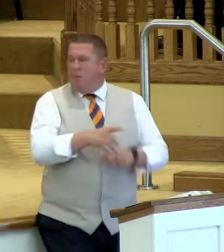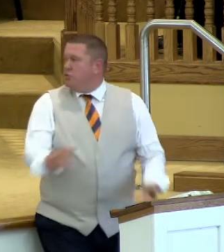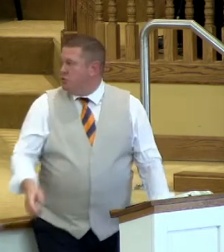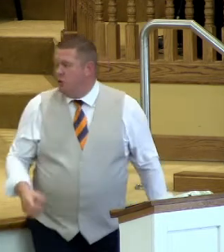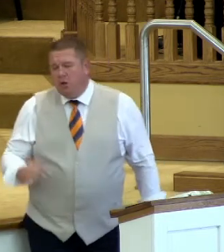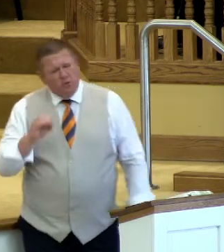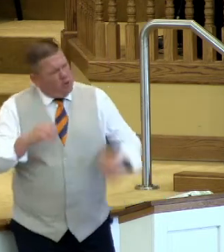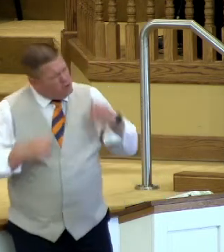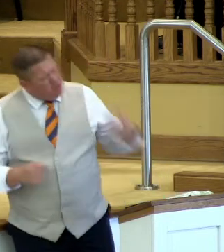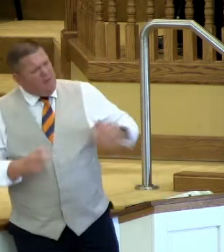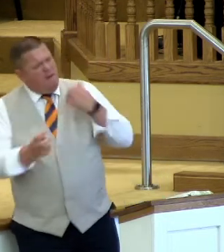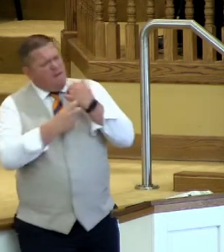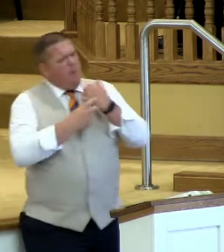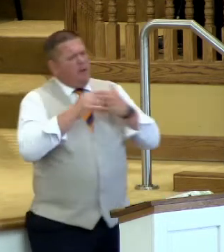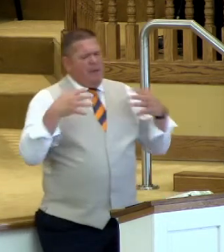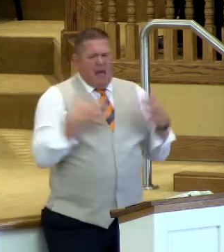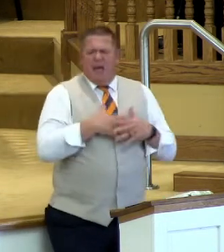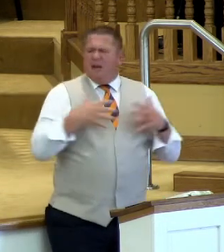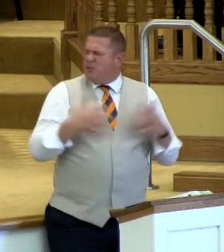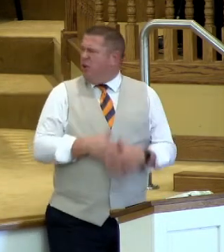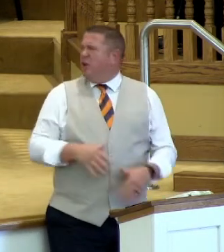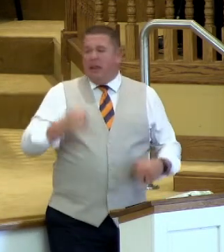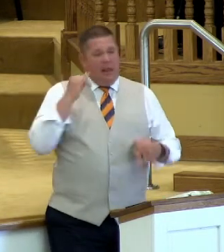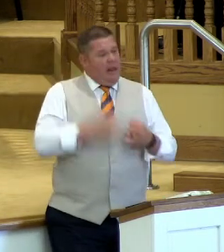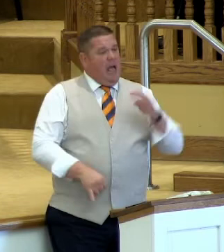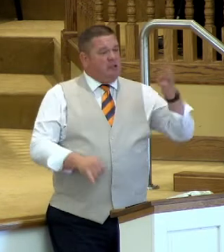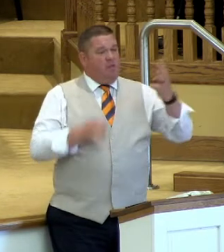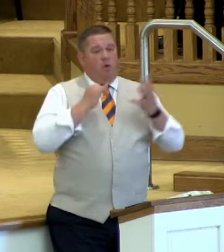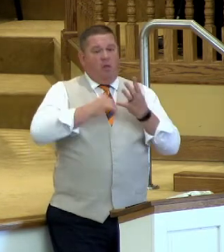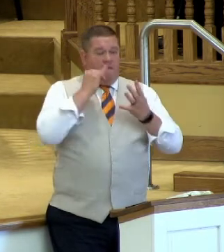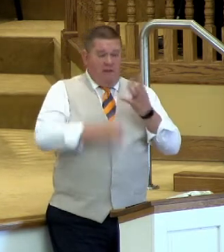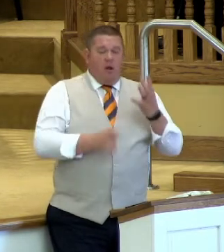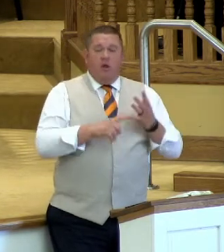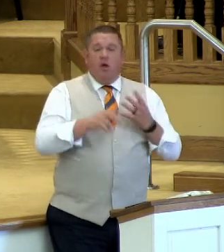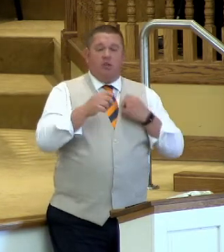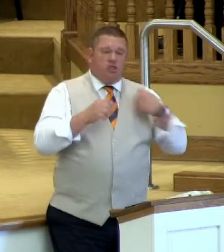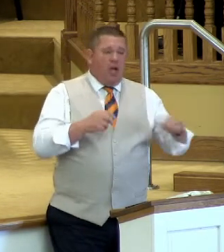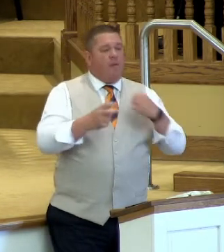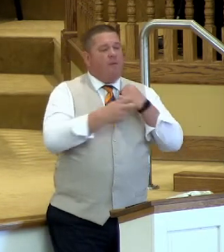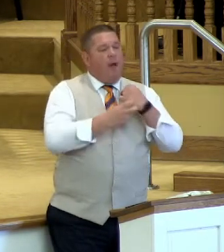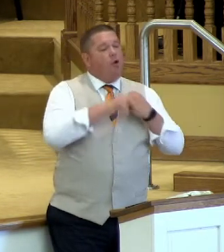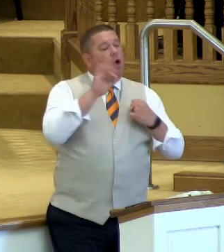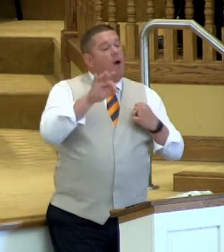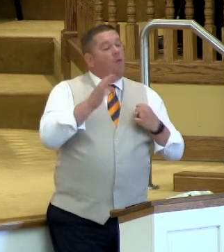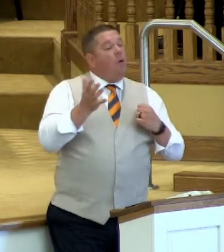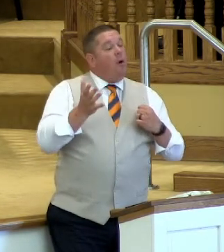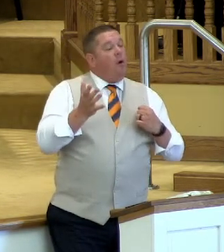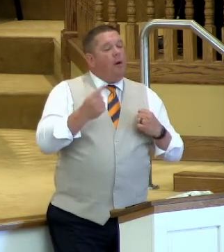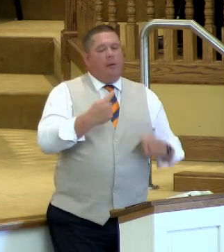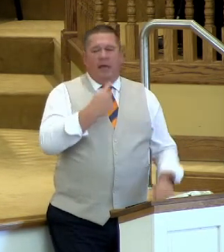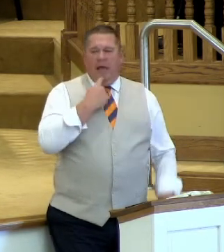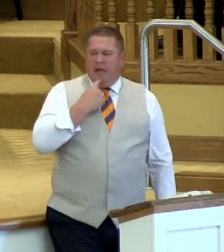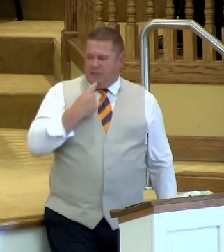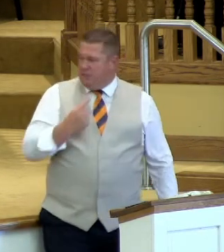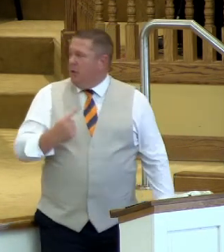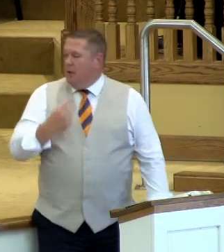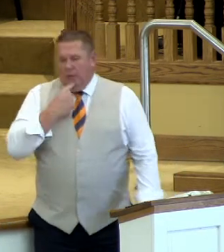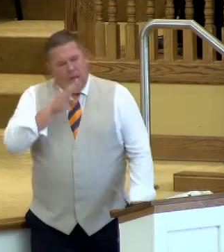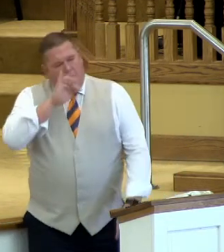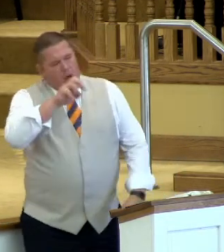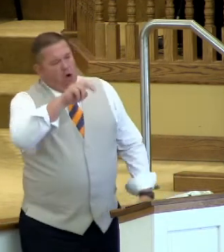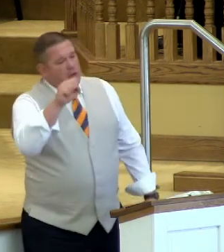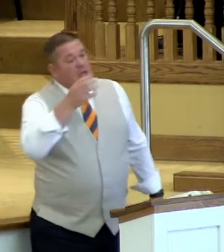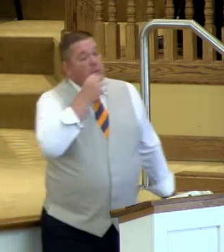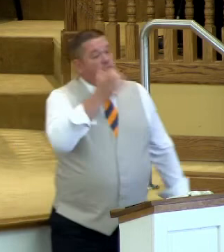you. So shake off the viper of fear. My last and final point is shake off the viper of bitterness.